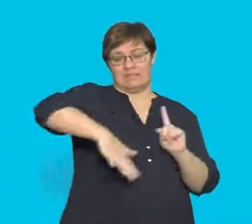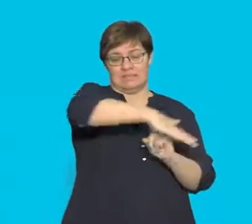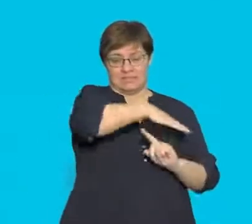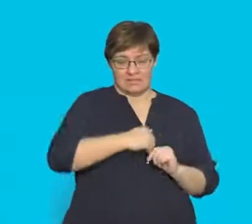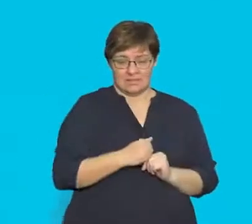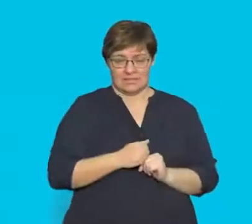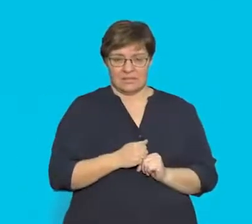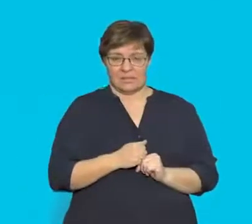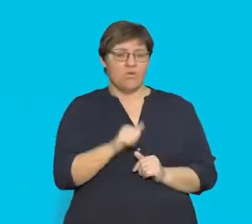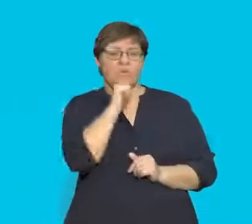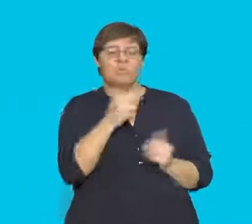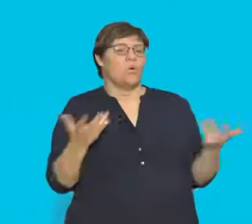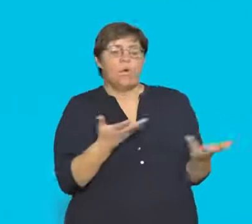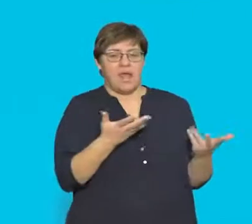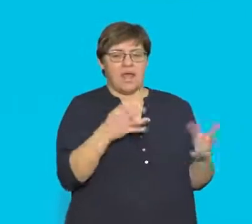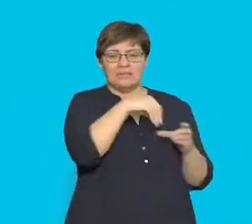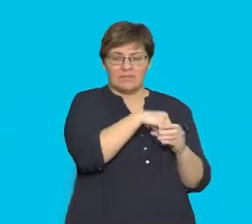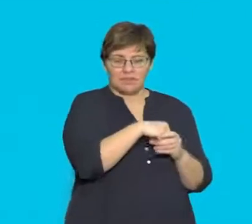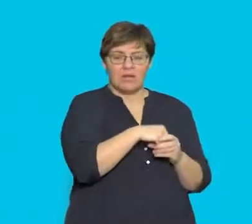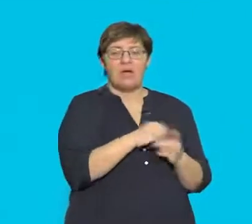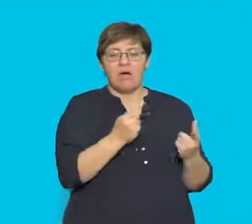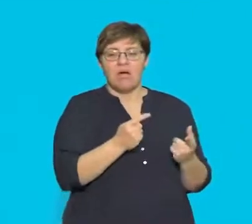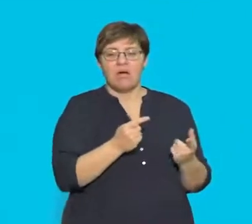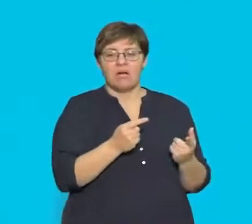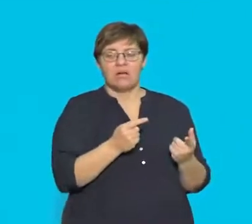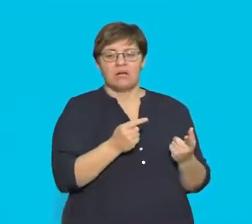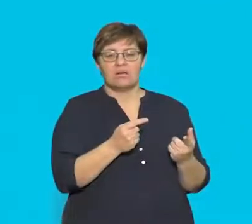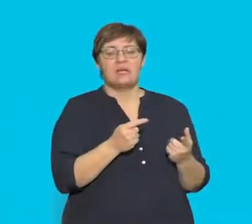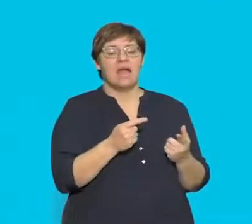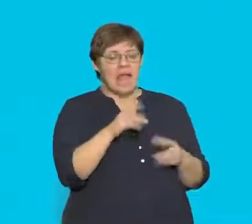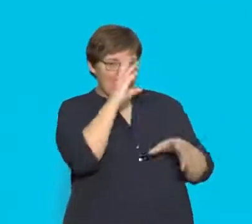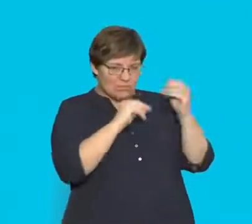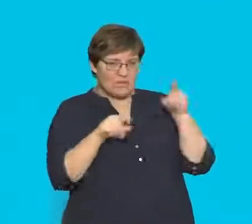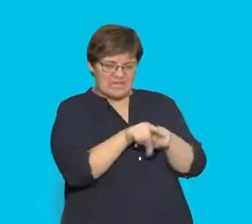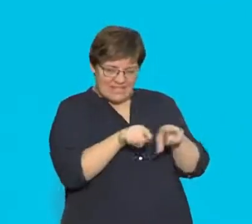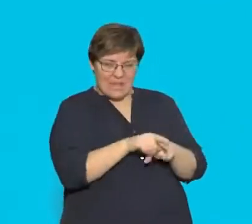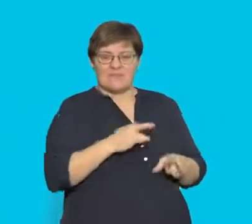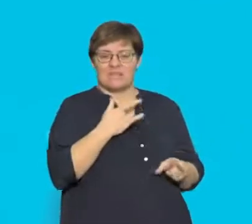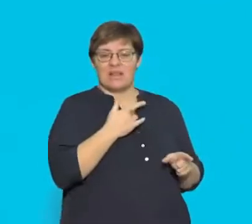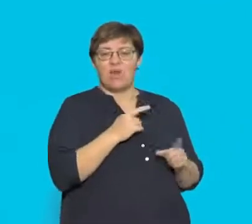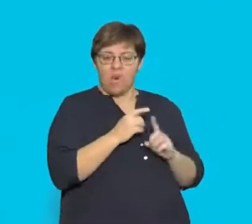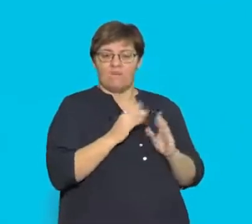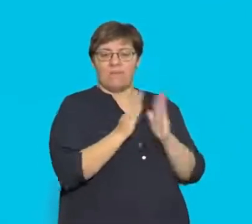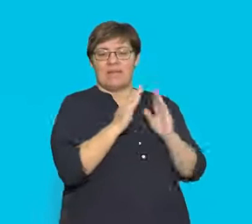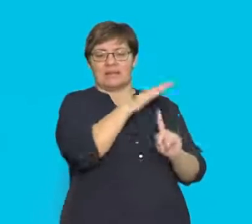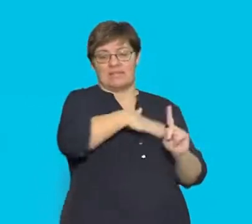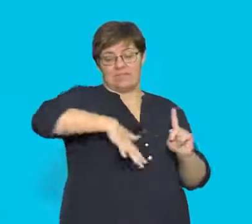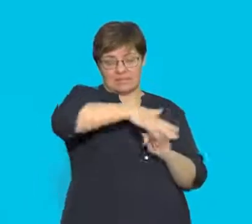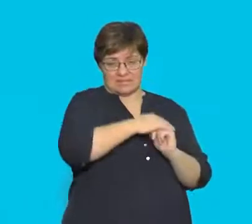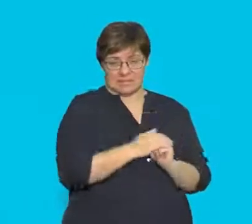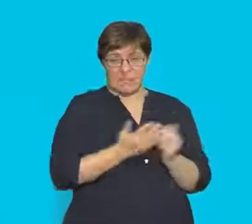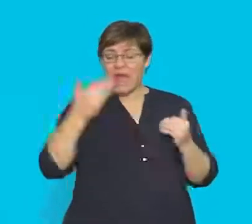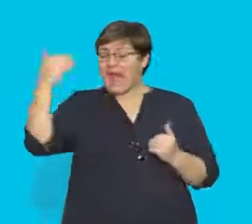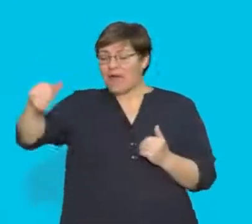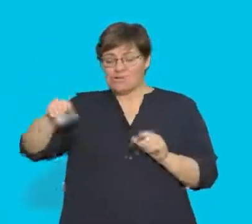field. And it doesn't matter where you are within that, you'll feel the same, experience the same sense of the magnetic